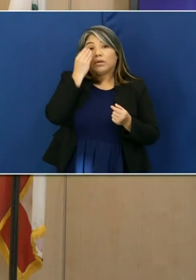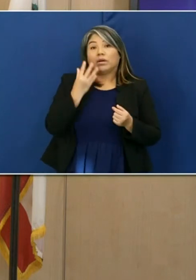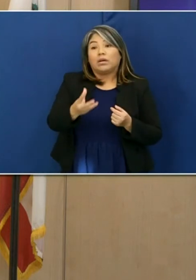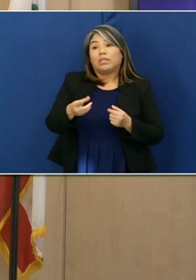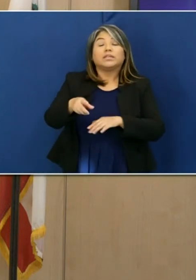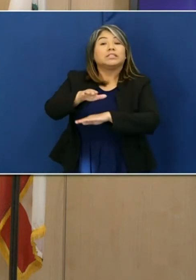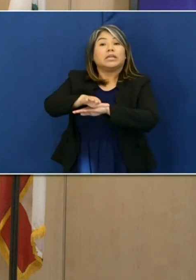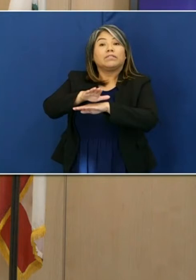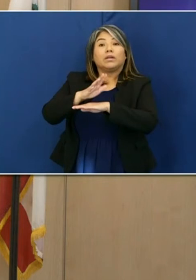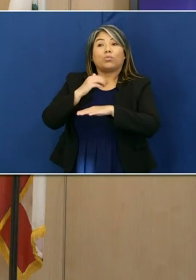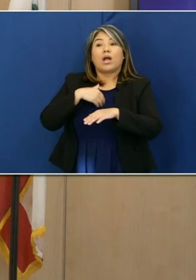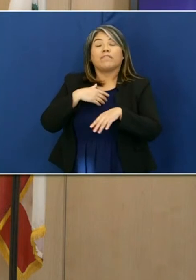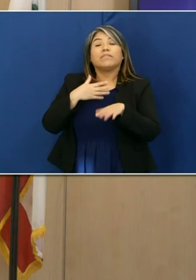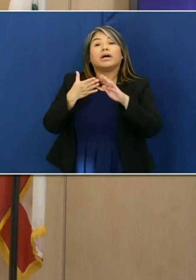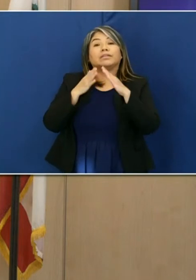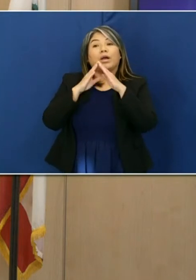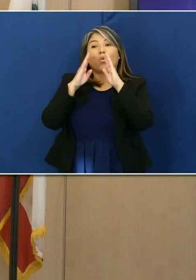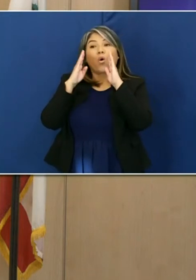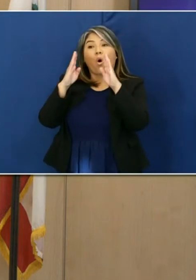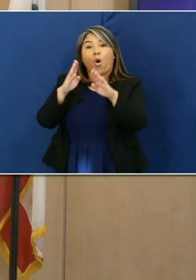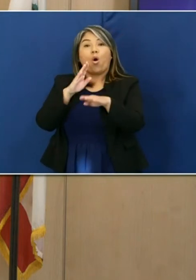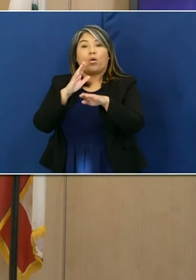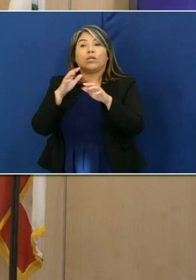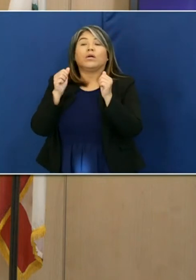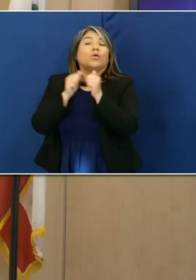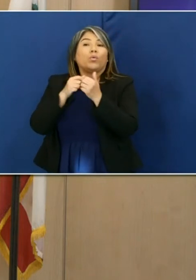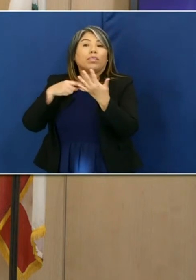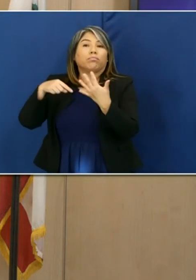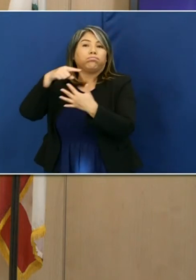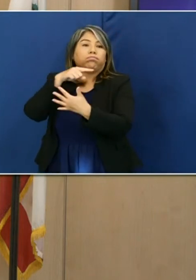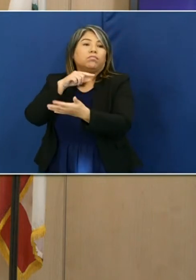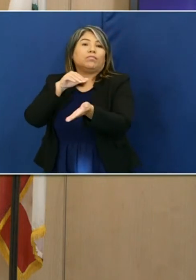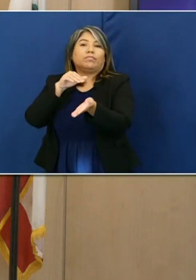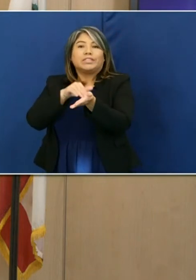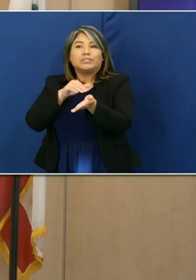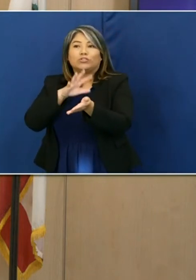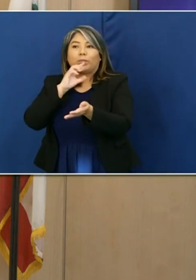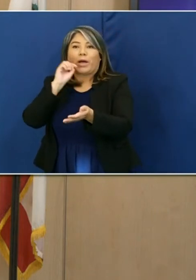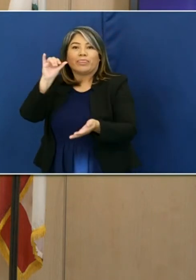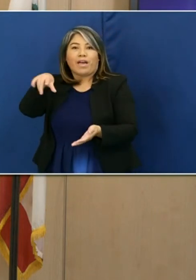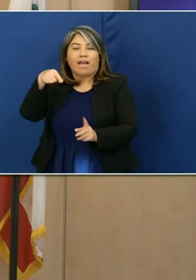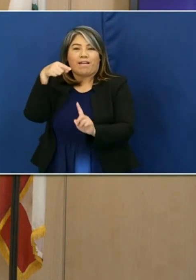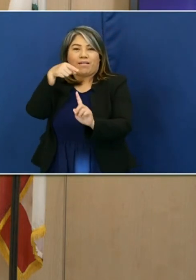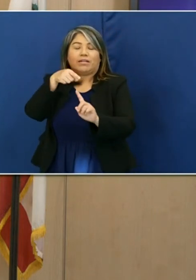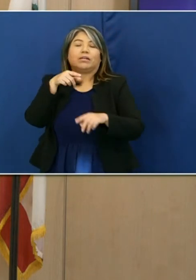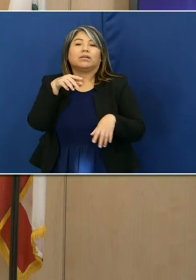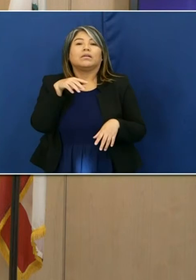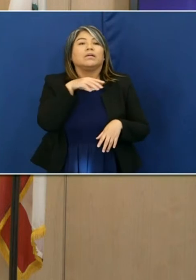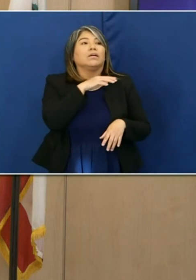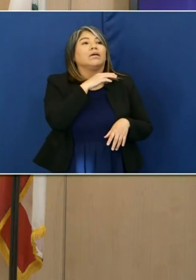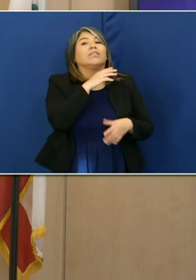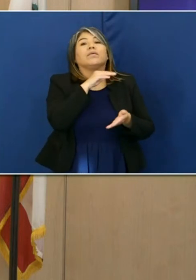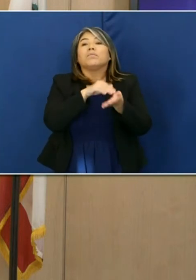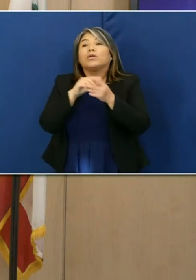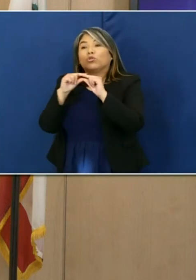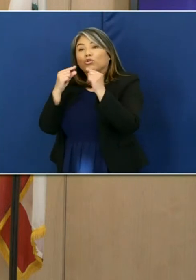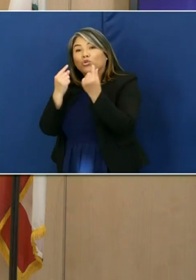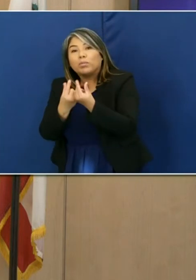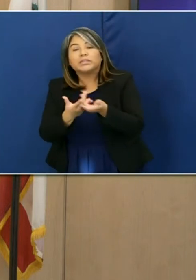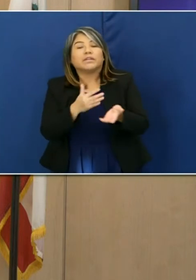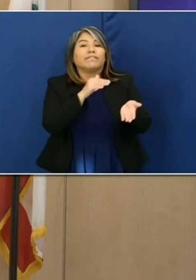there's a clinical town hall among the physicians to talk about that. Clearly, those medical groups and those physician practices